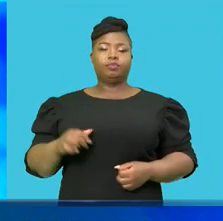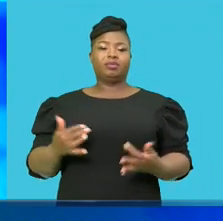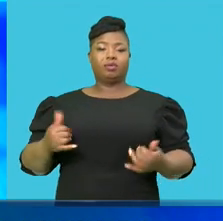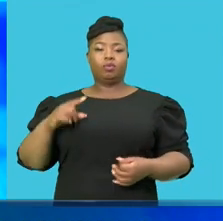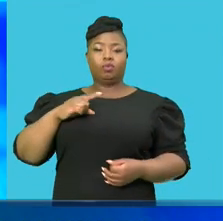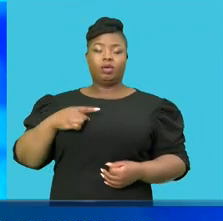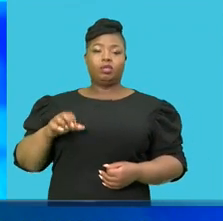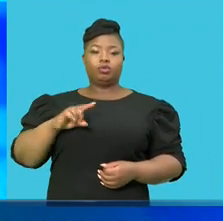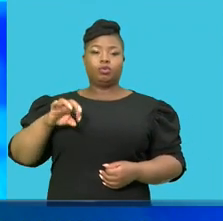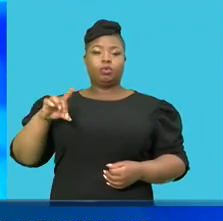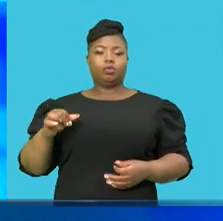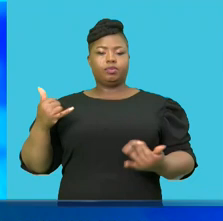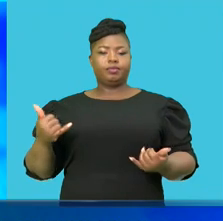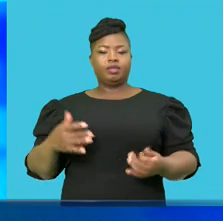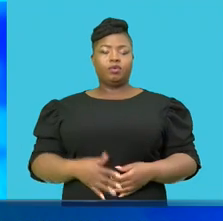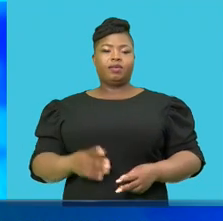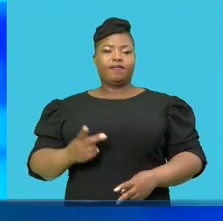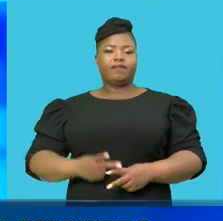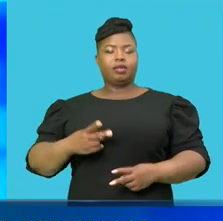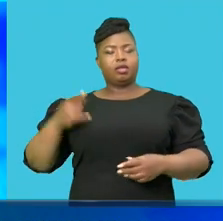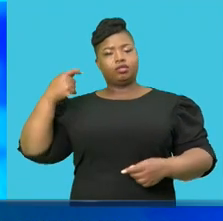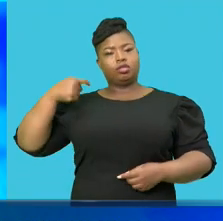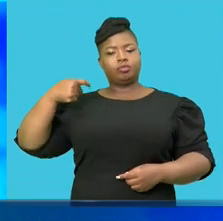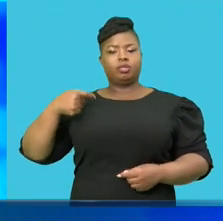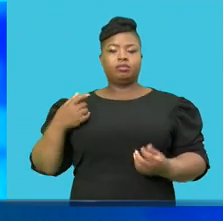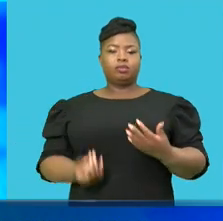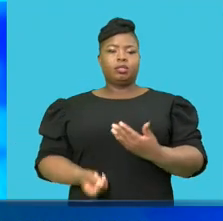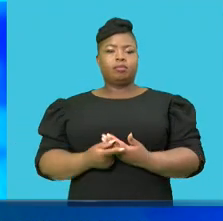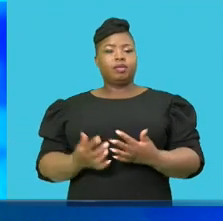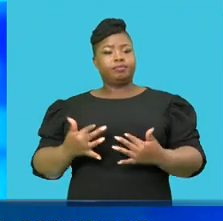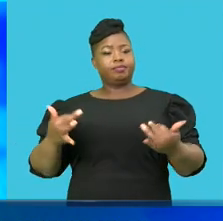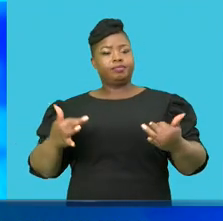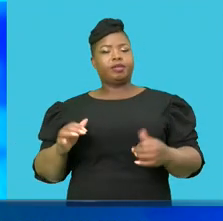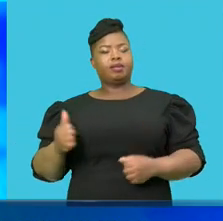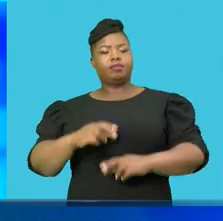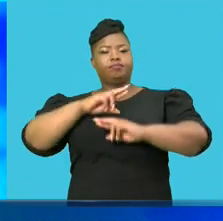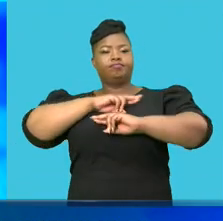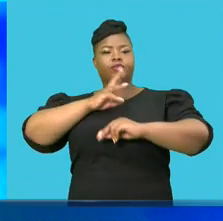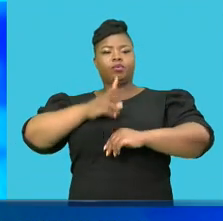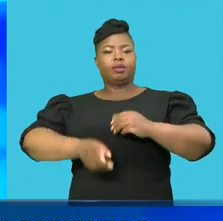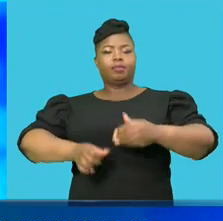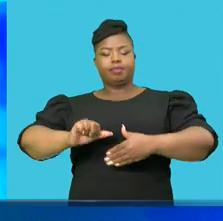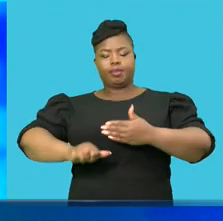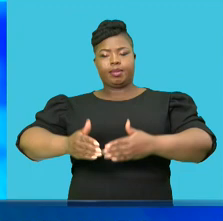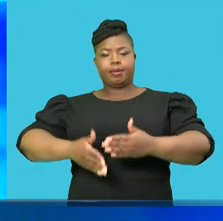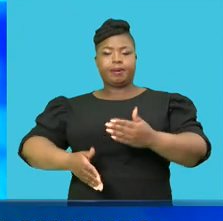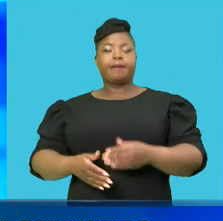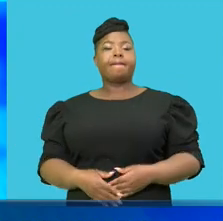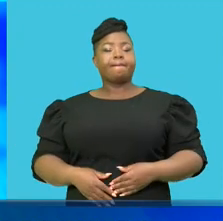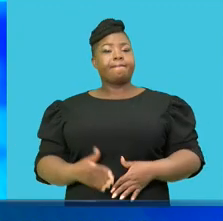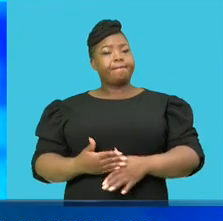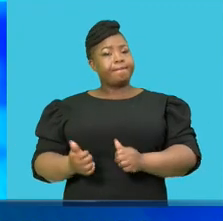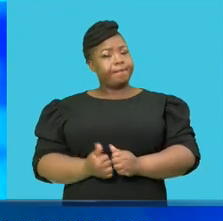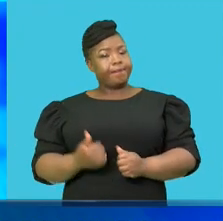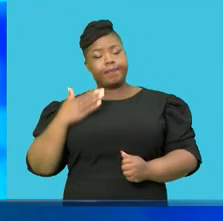na mtlanje uzondo ewe se iskwebo sake so kubebe la guindibane ketekleyo. Pamgokba atate mtlalapanzi pili nkwale nyanga. Oka ba